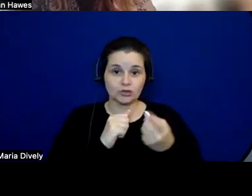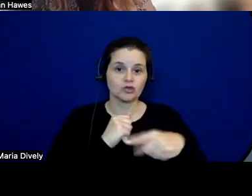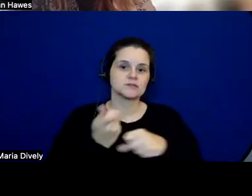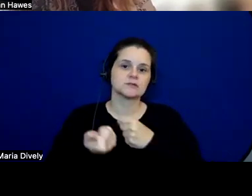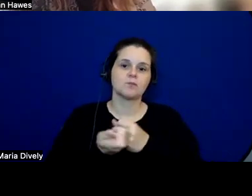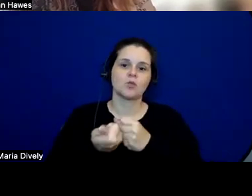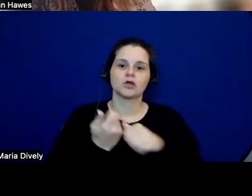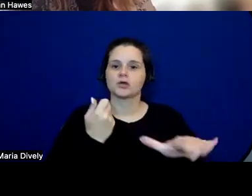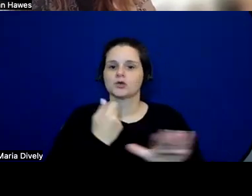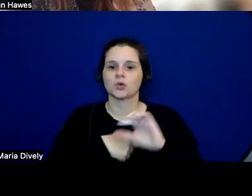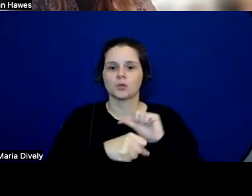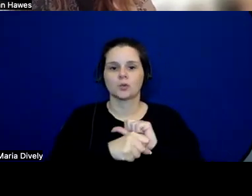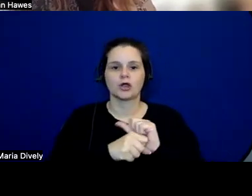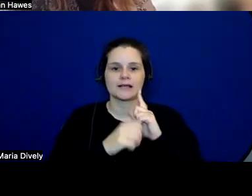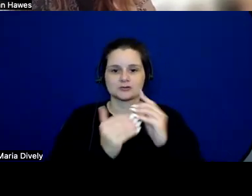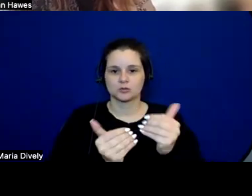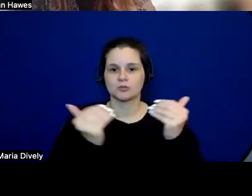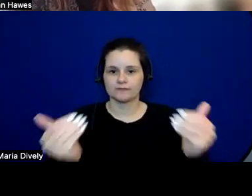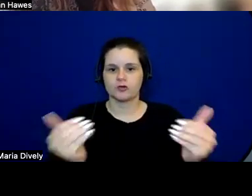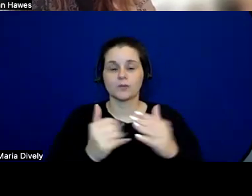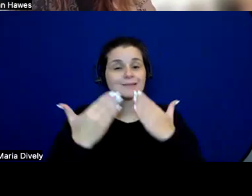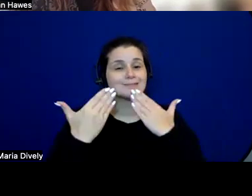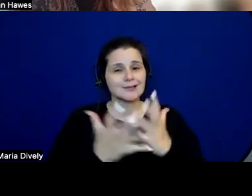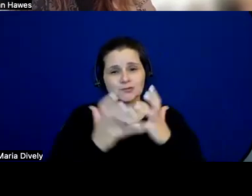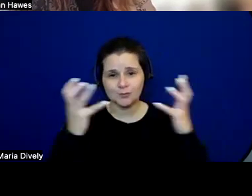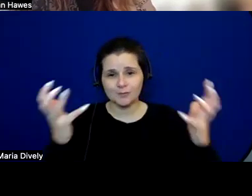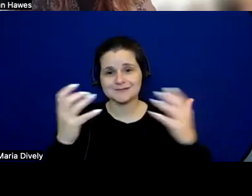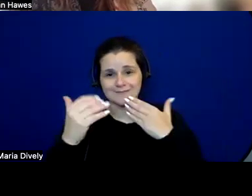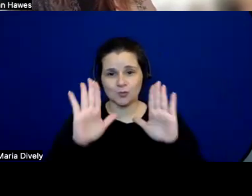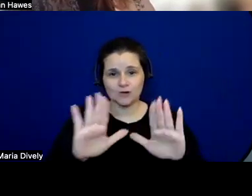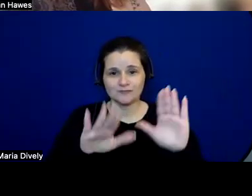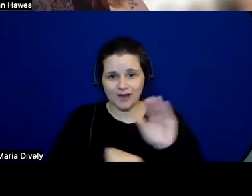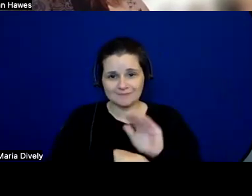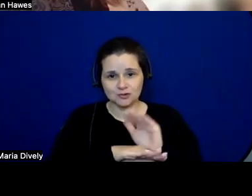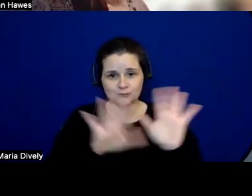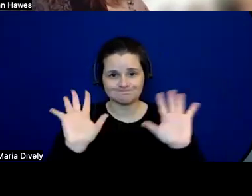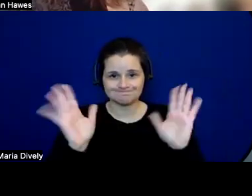your work as we move forward. Thank you so much. Have a good afternoon.